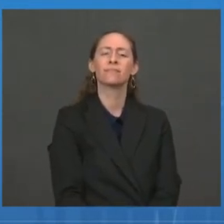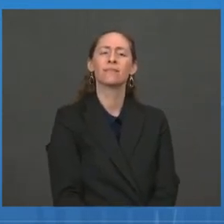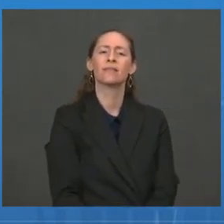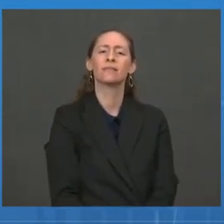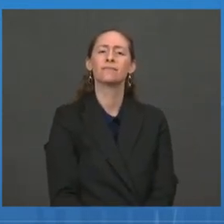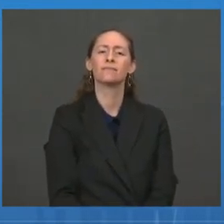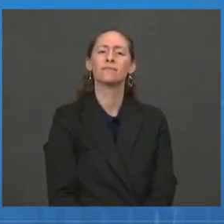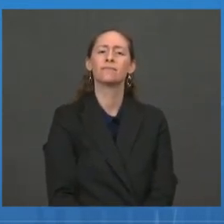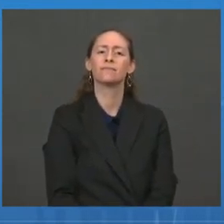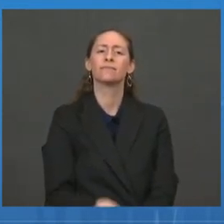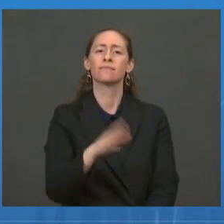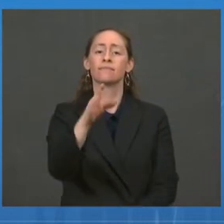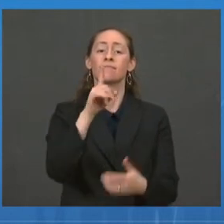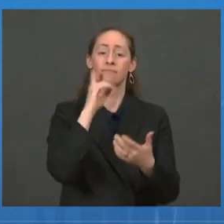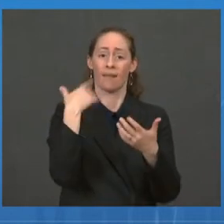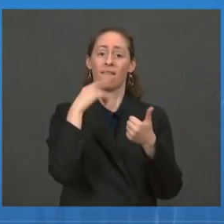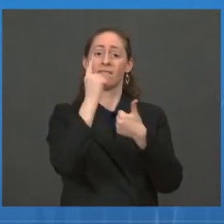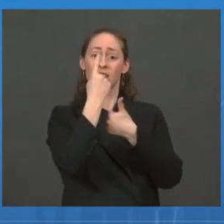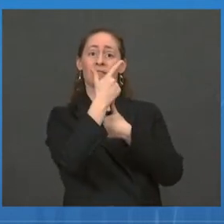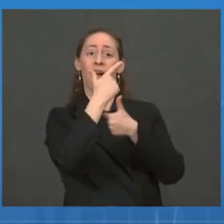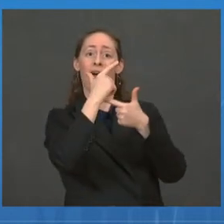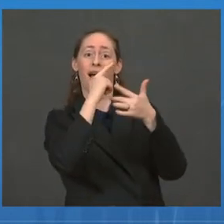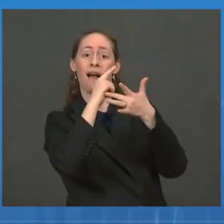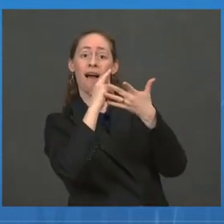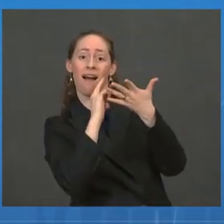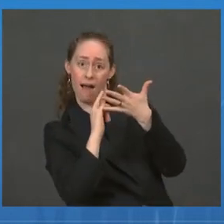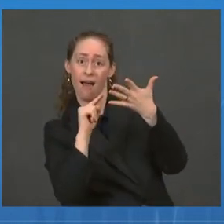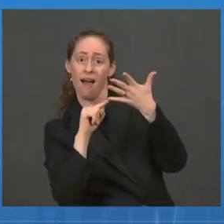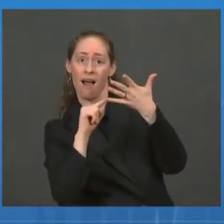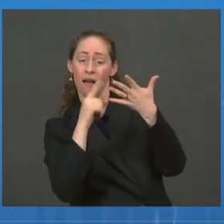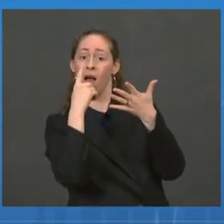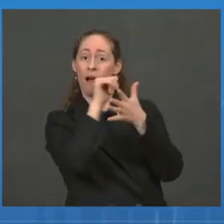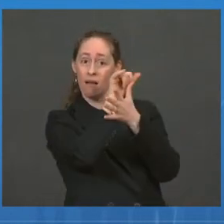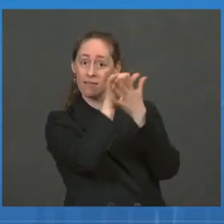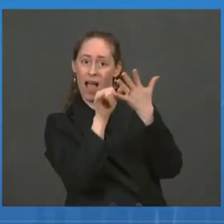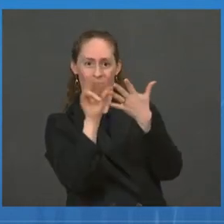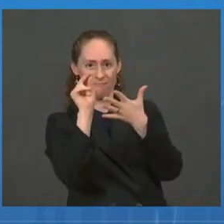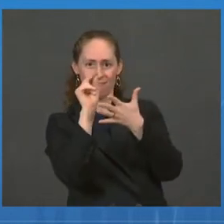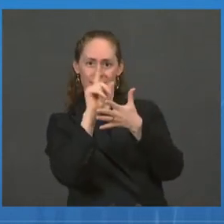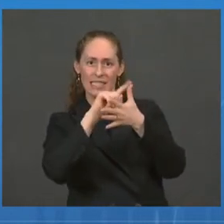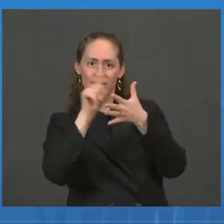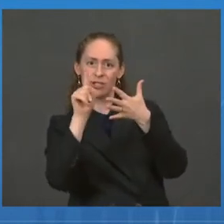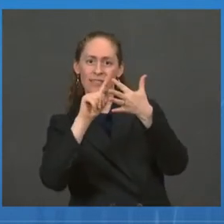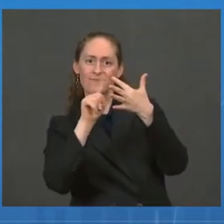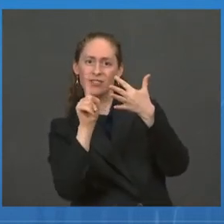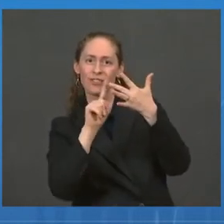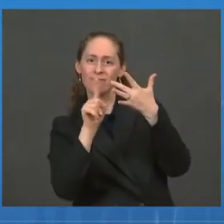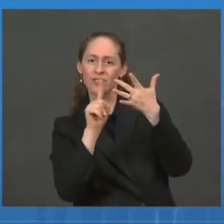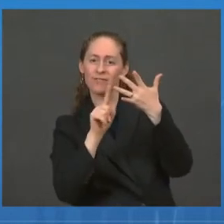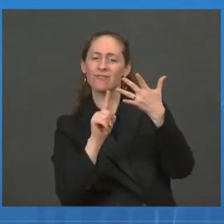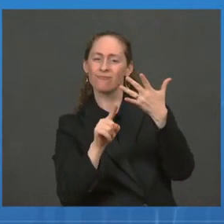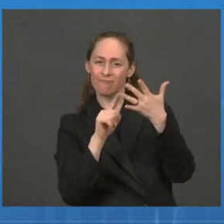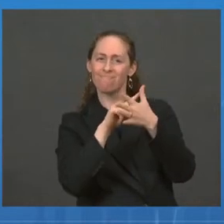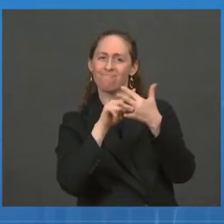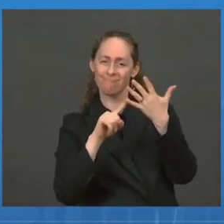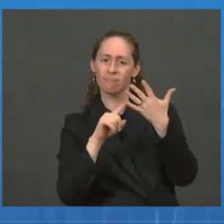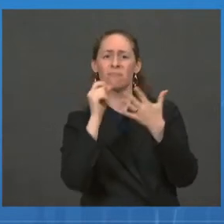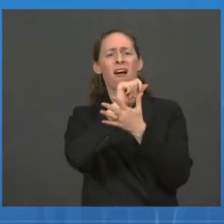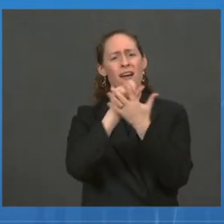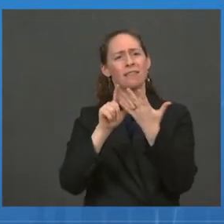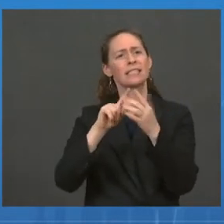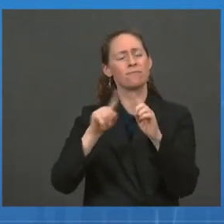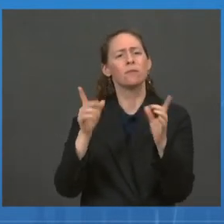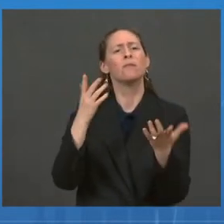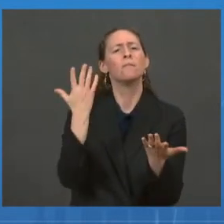protein which is the business end of the virus particularly in its receptor binding domain where there are about 10 mutations